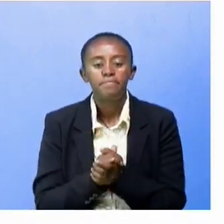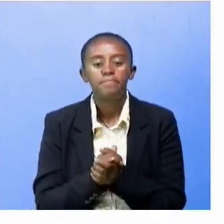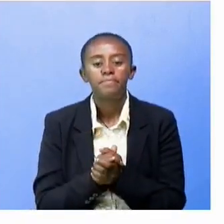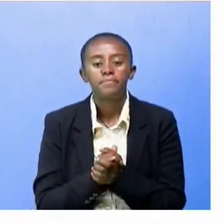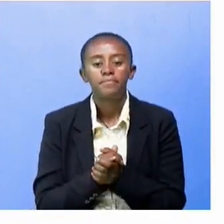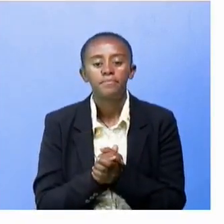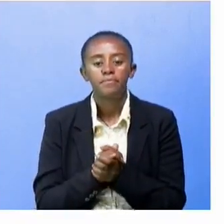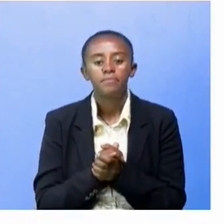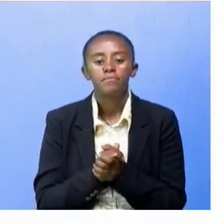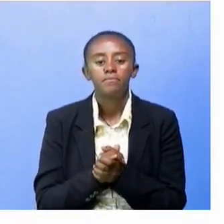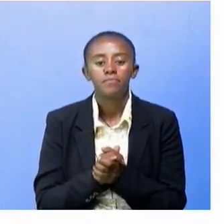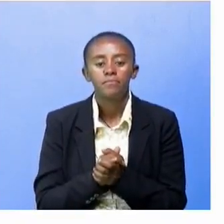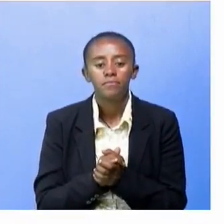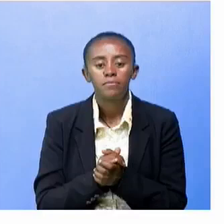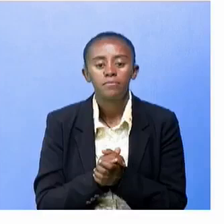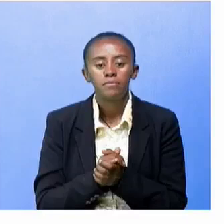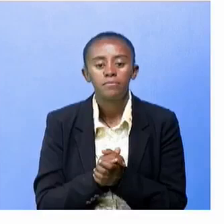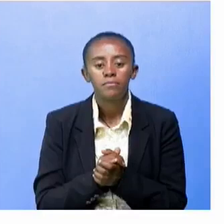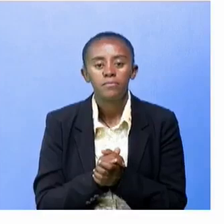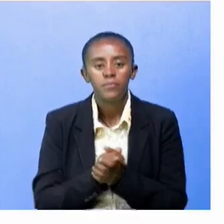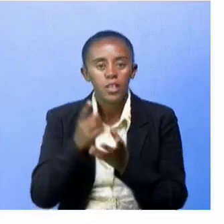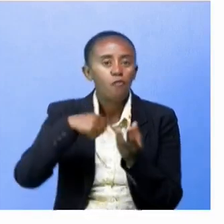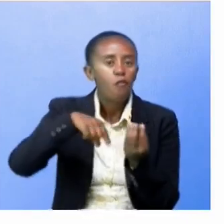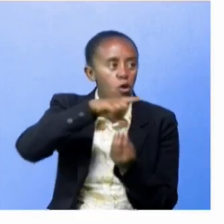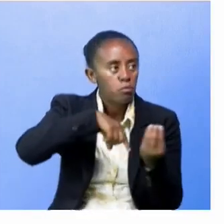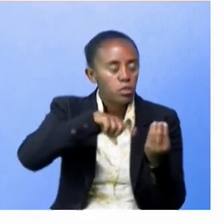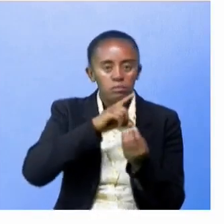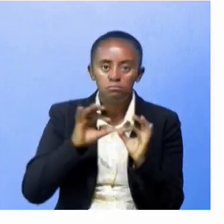And it is also great for the environment.